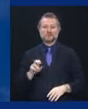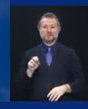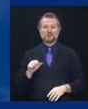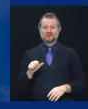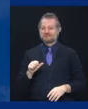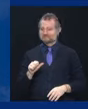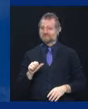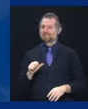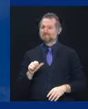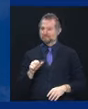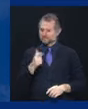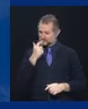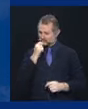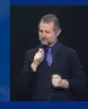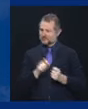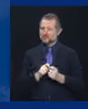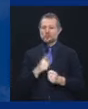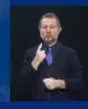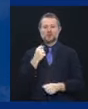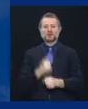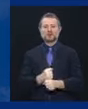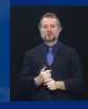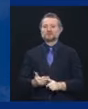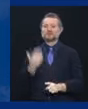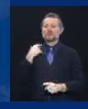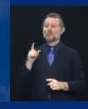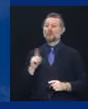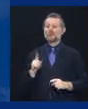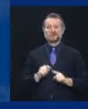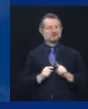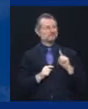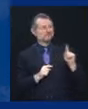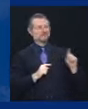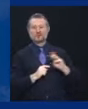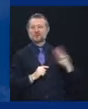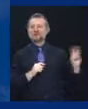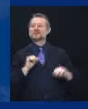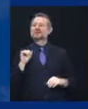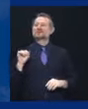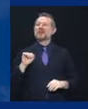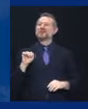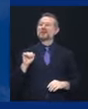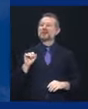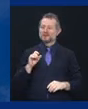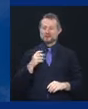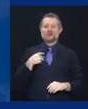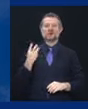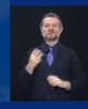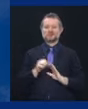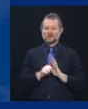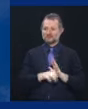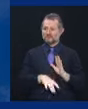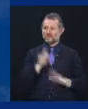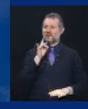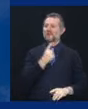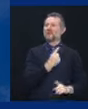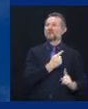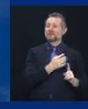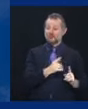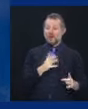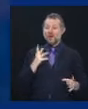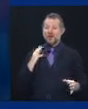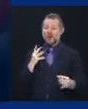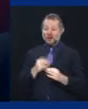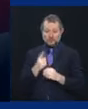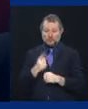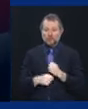today, I was in Seattle, Washington. And today, 1 year later, it's like day